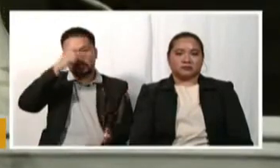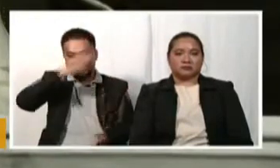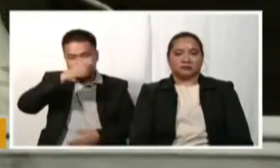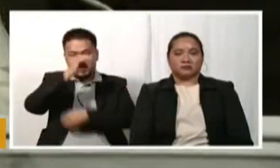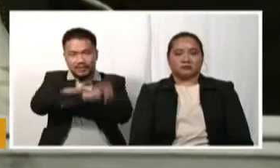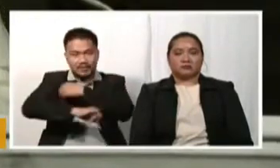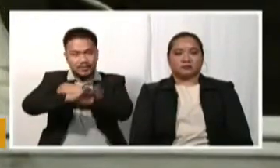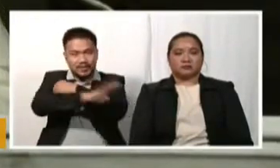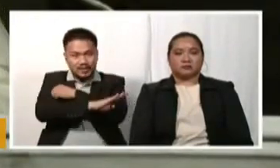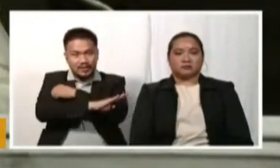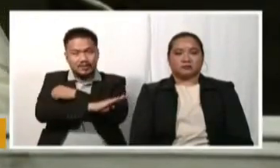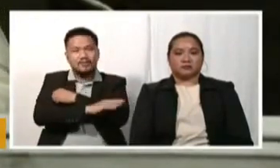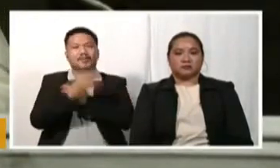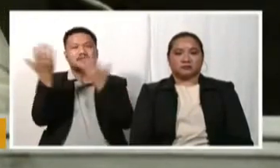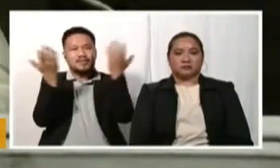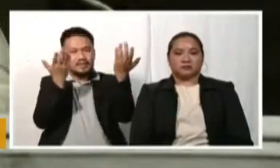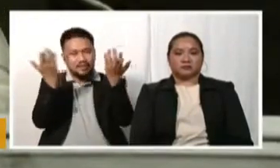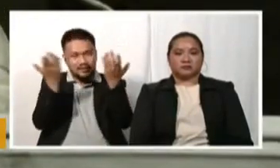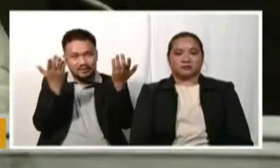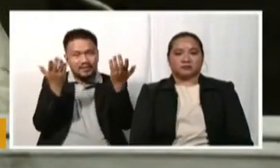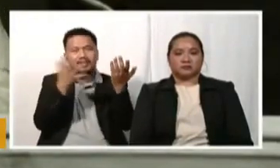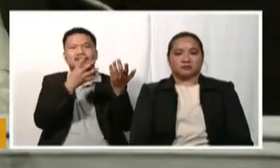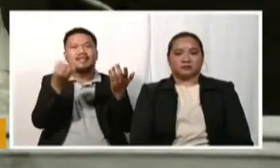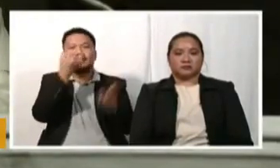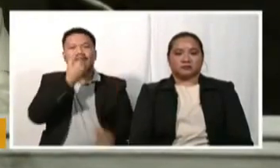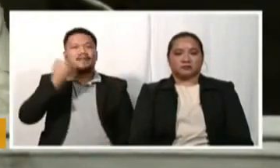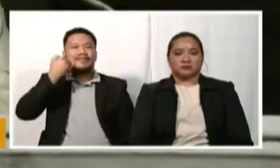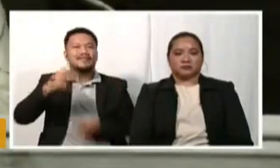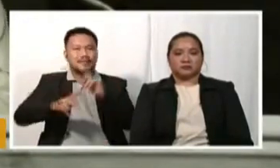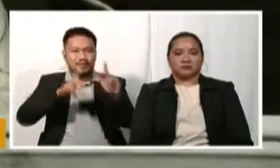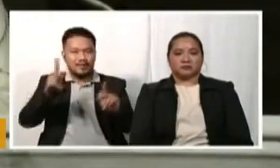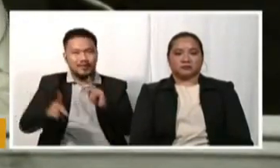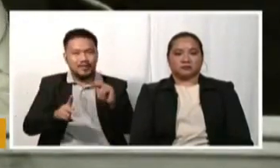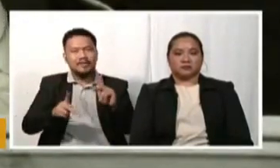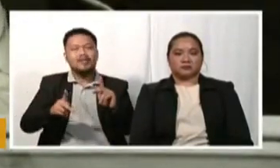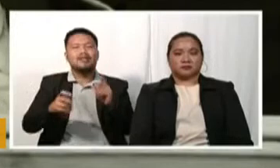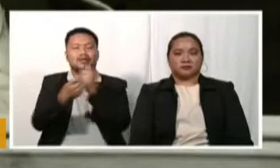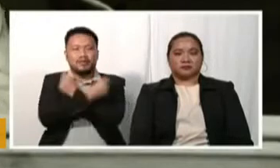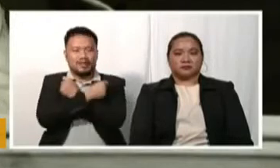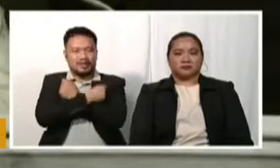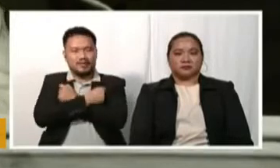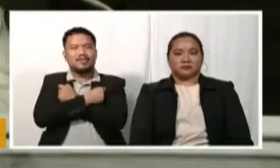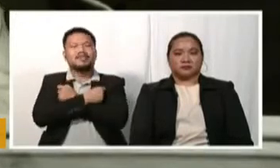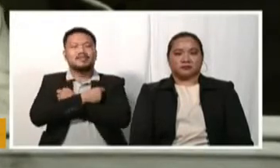servant, to Israel, his beloved son.